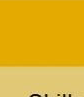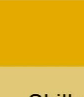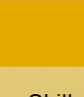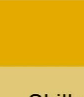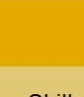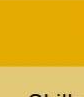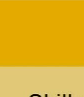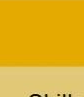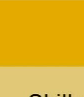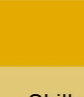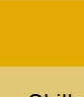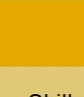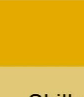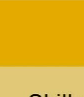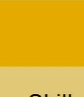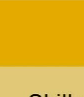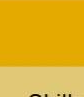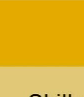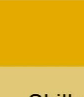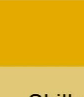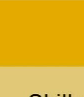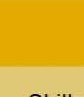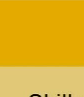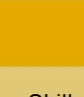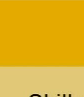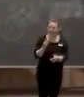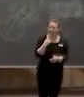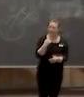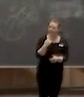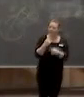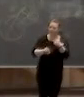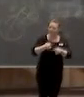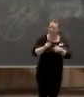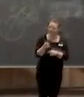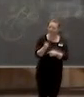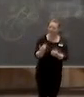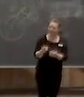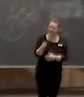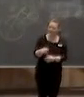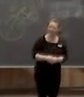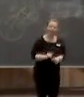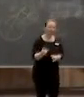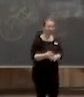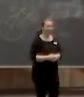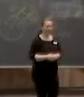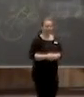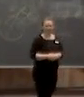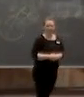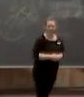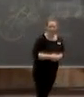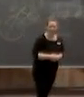You have a question? Oh, I've been told that you have to have this, if you can hear. There